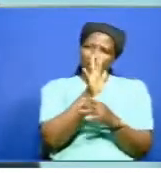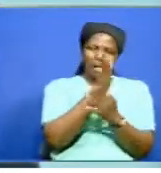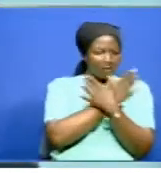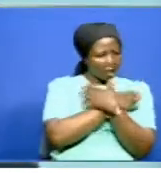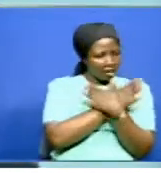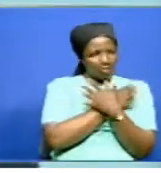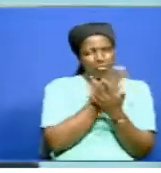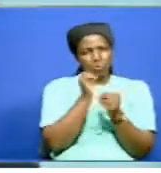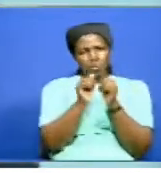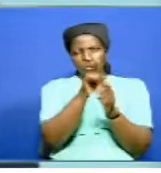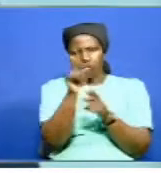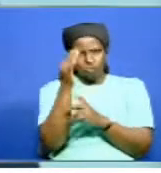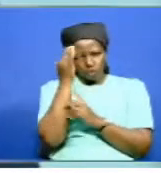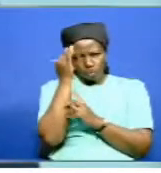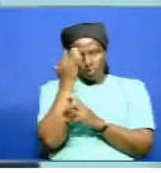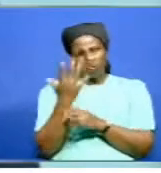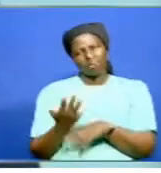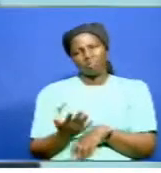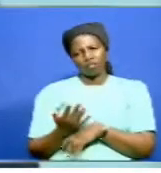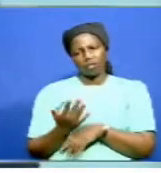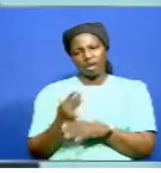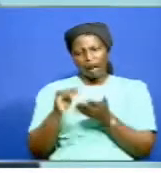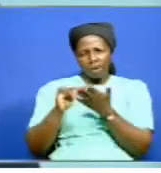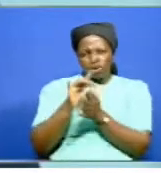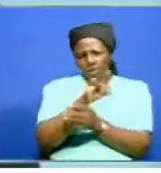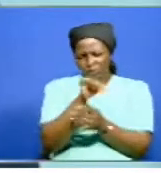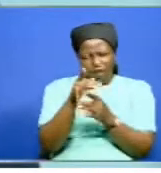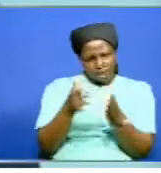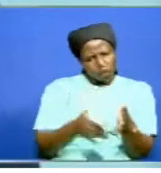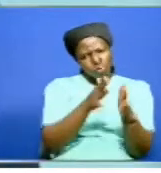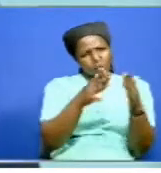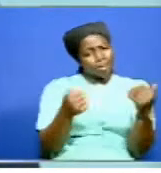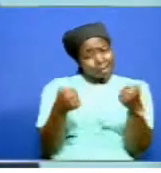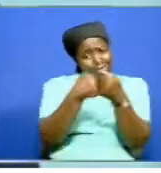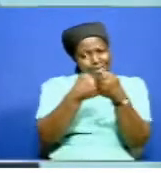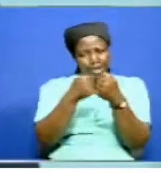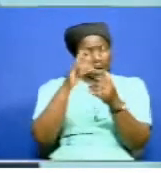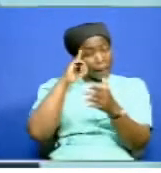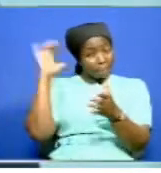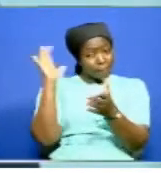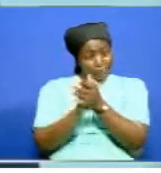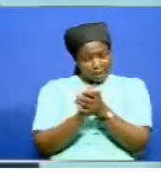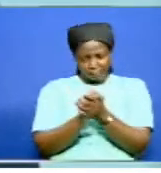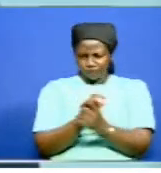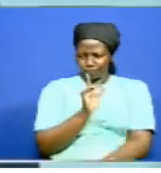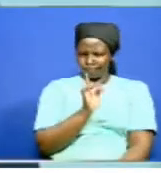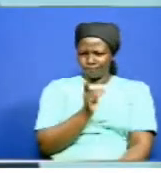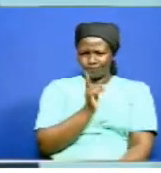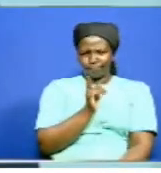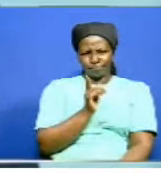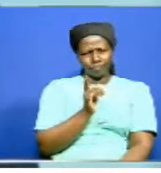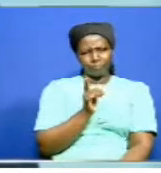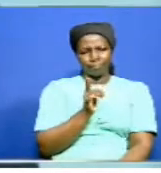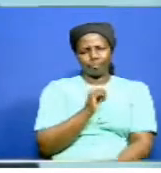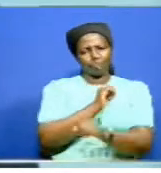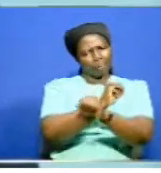that you know of. And most of these crashes, believe it or not, are crashes that are